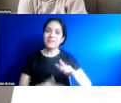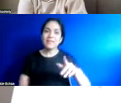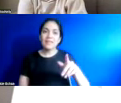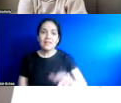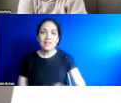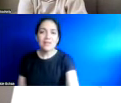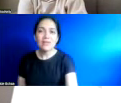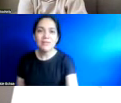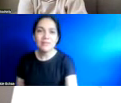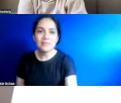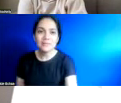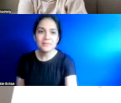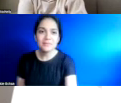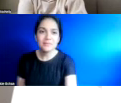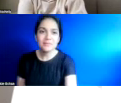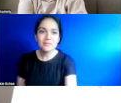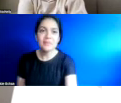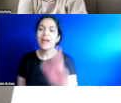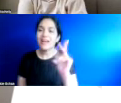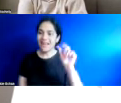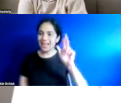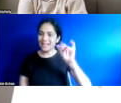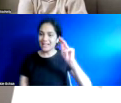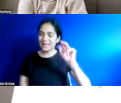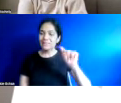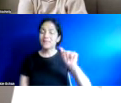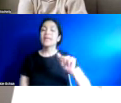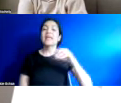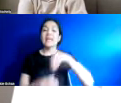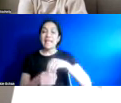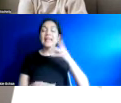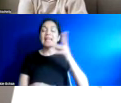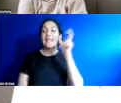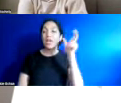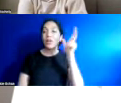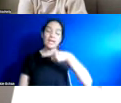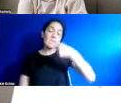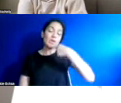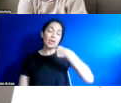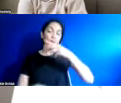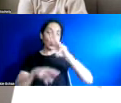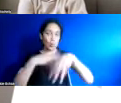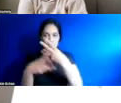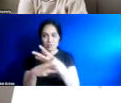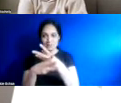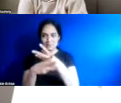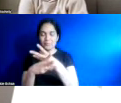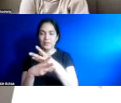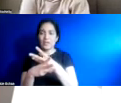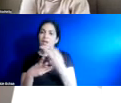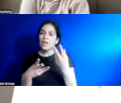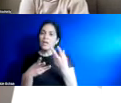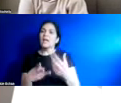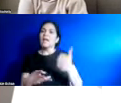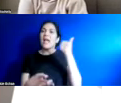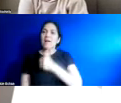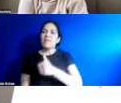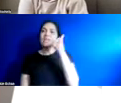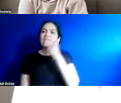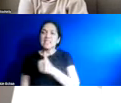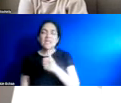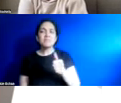is that in a hearing world, ASL has limited exposure. Not every day or everywhere you will see typically a